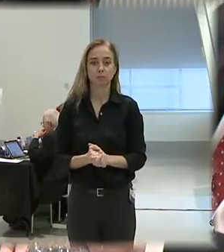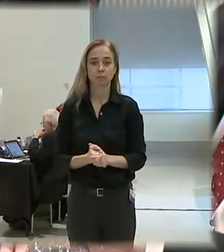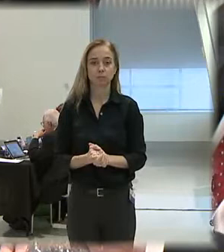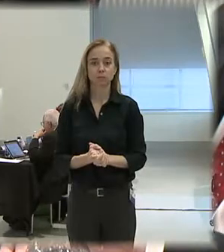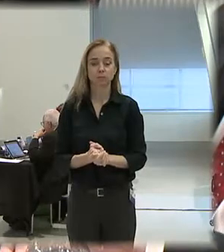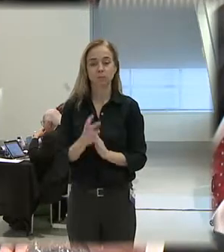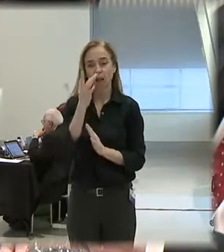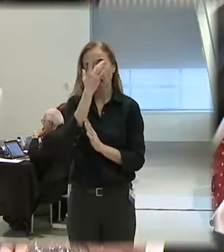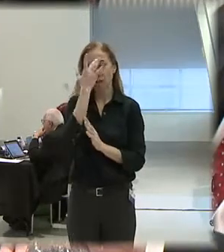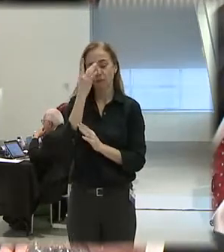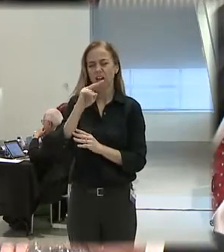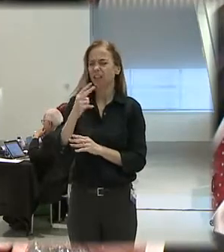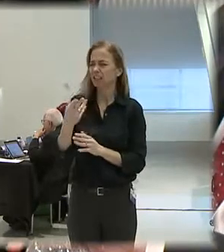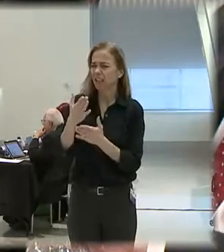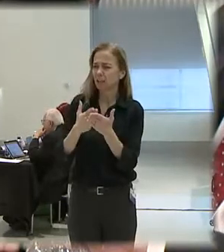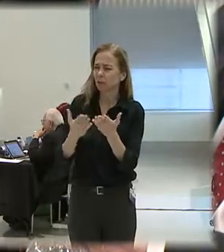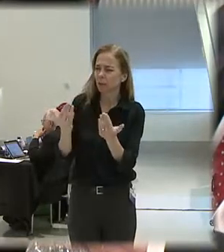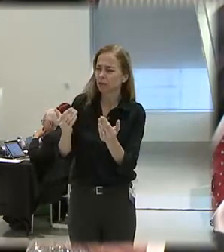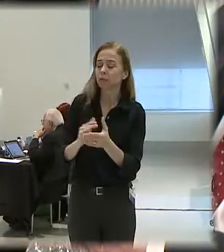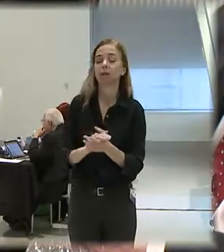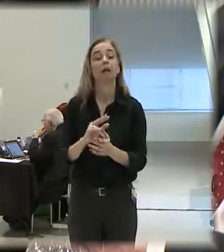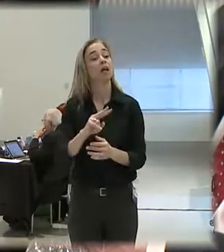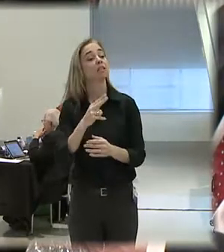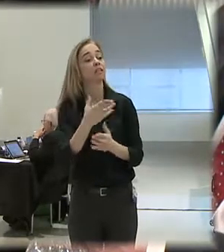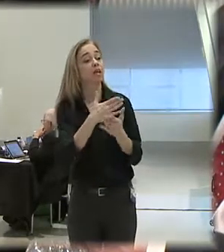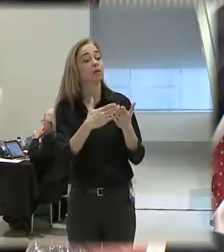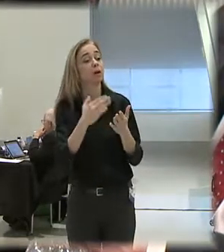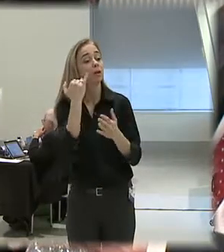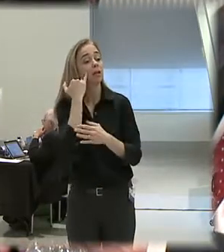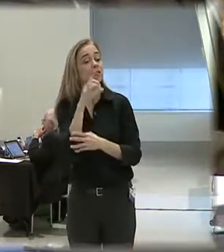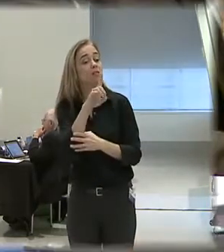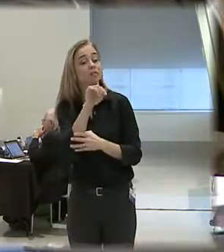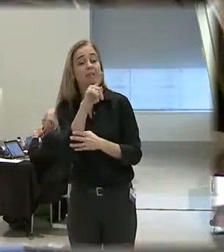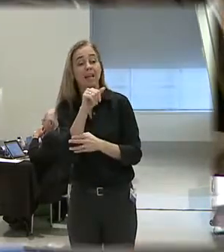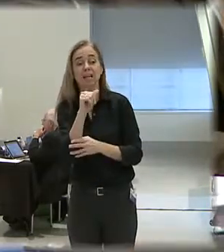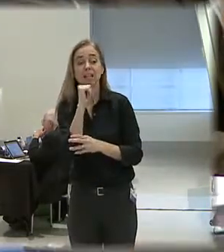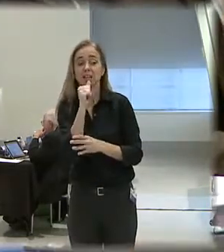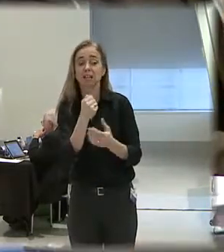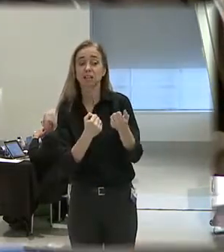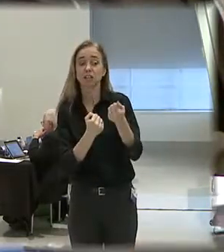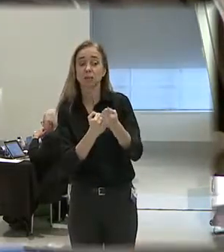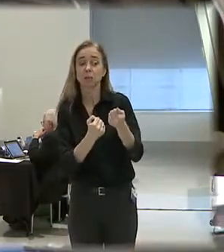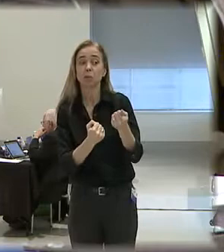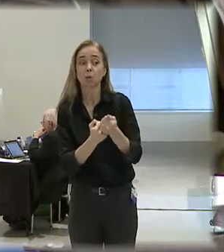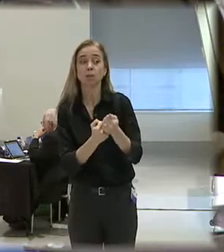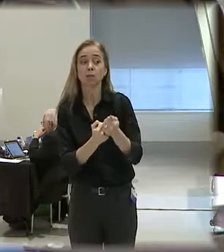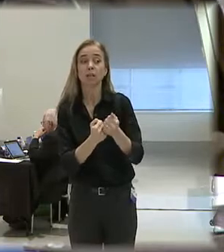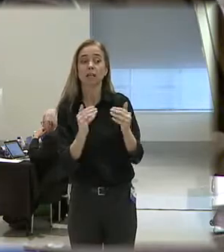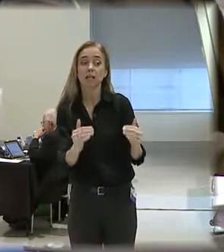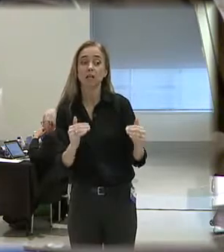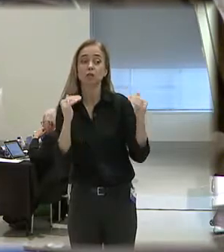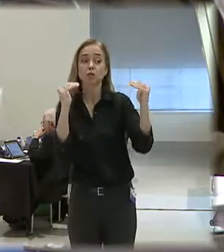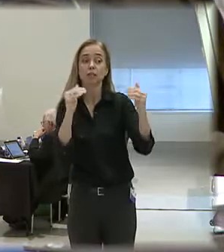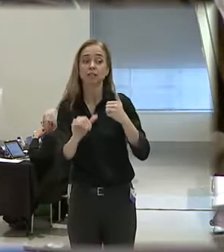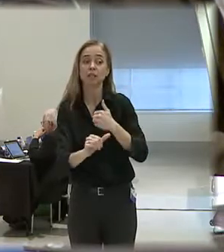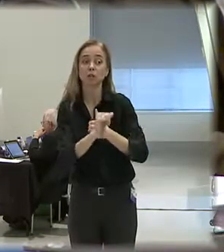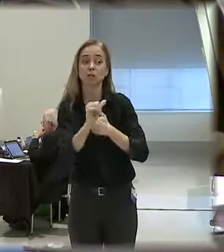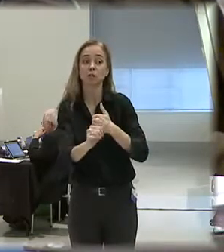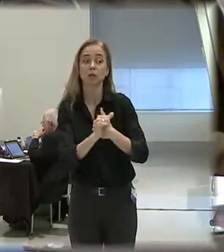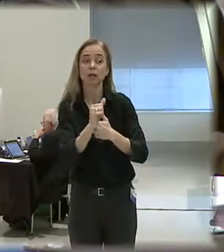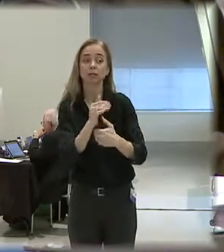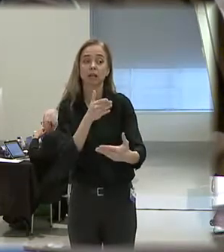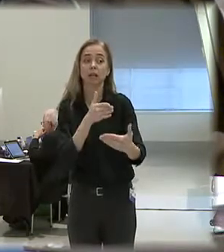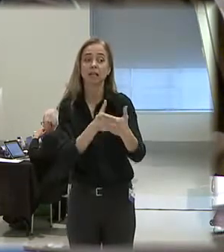Well, I forgot the second part. The second is, if the data don't support that there's an increasing risk at the hands